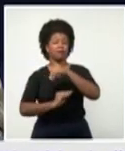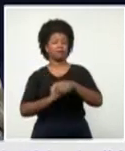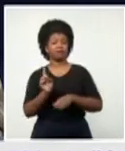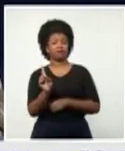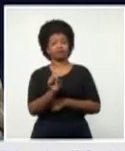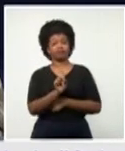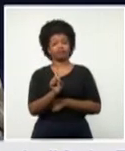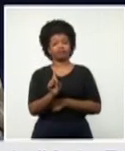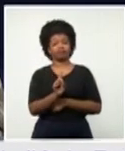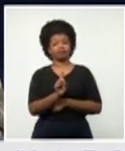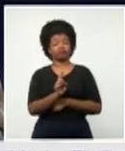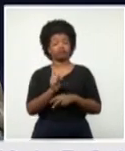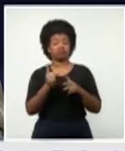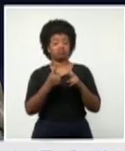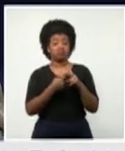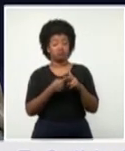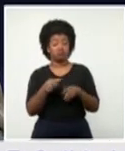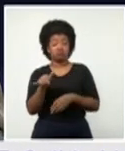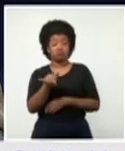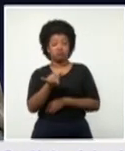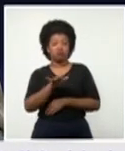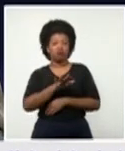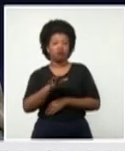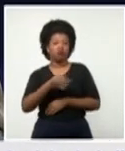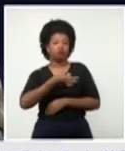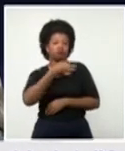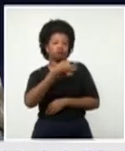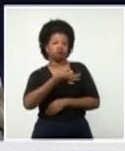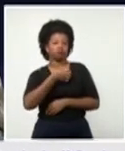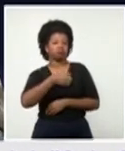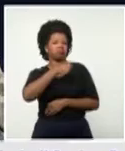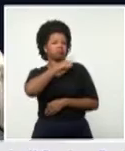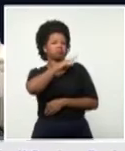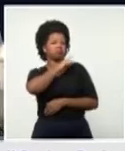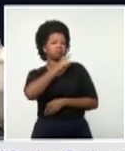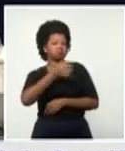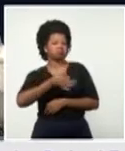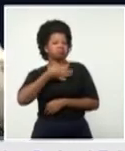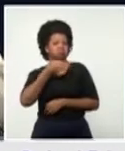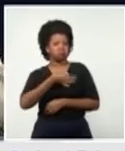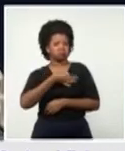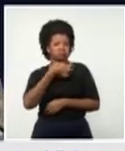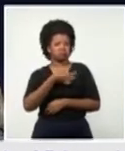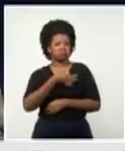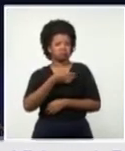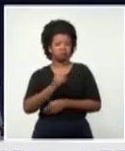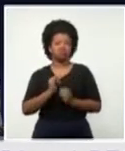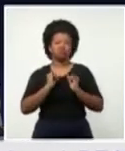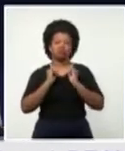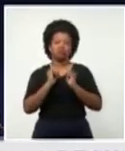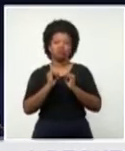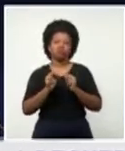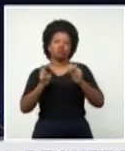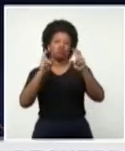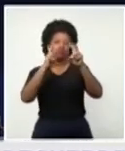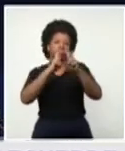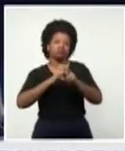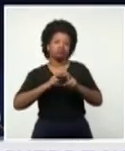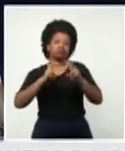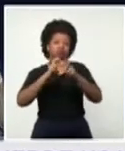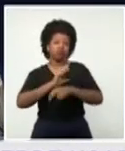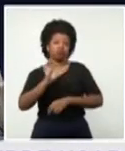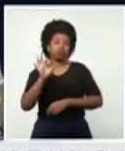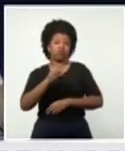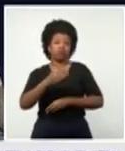mentioned previous days, those news articles on research that are still underway stating that the virus